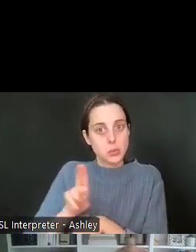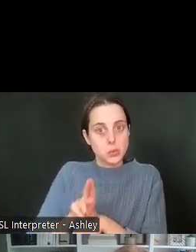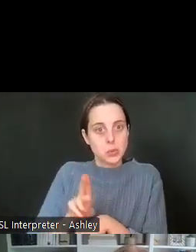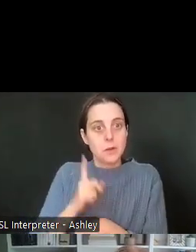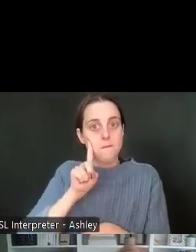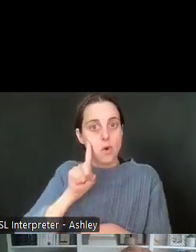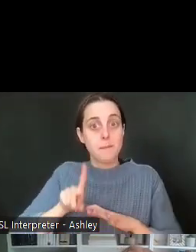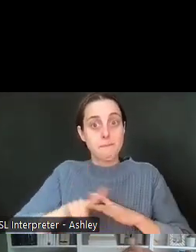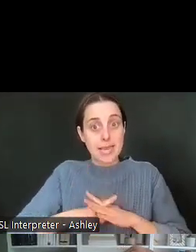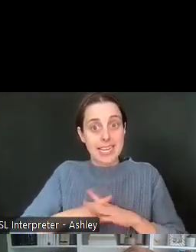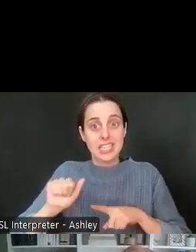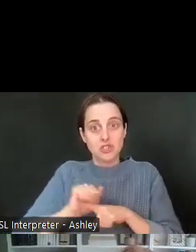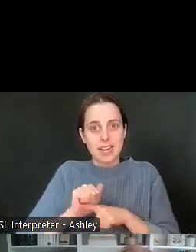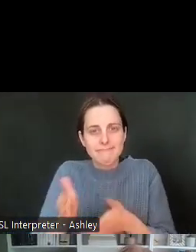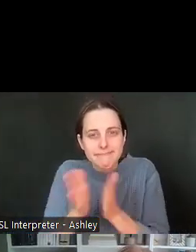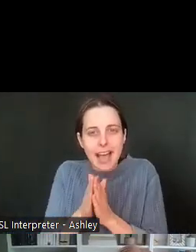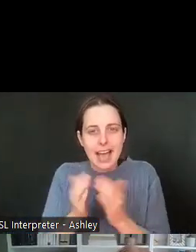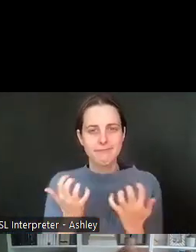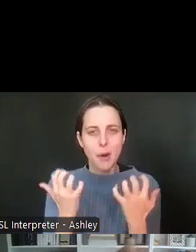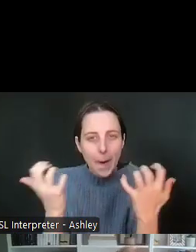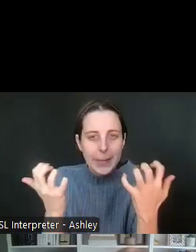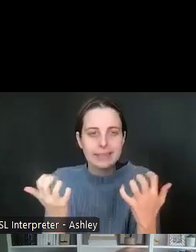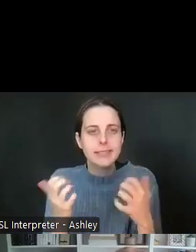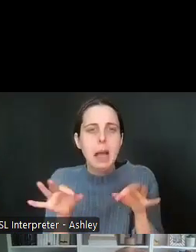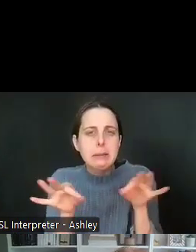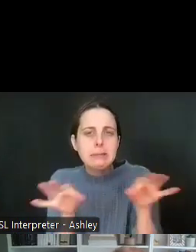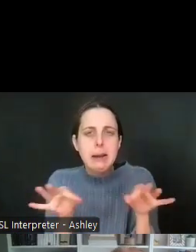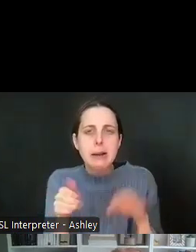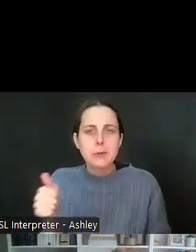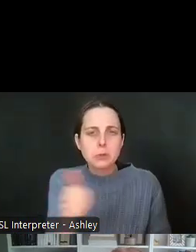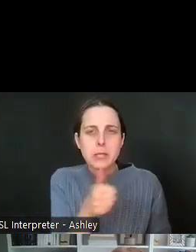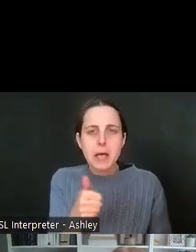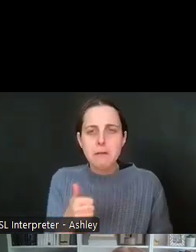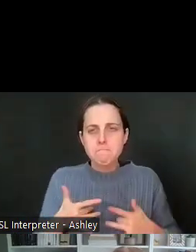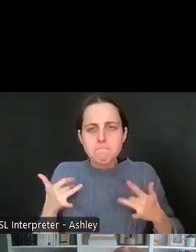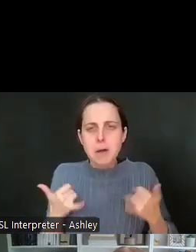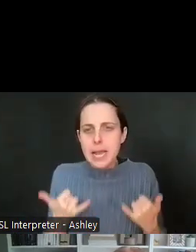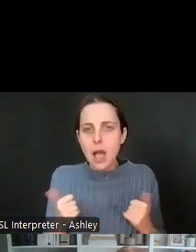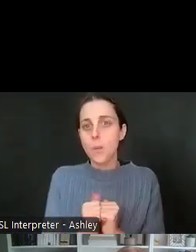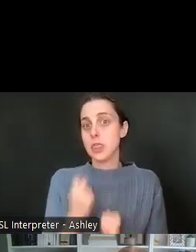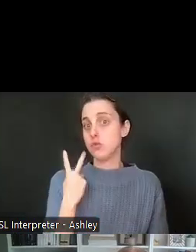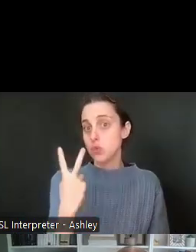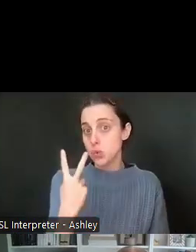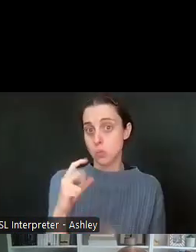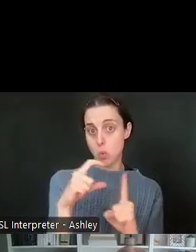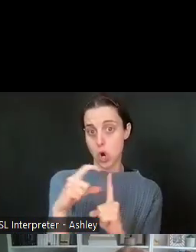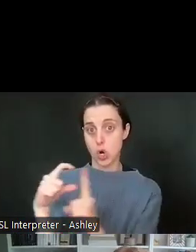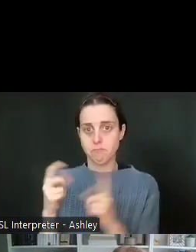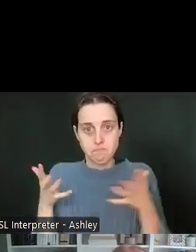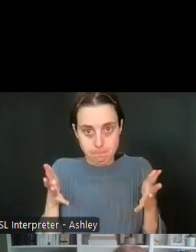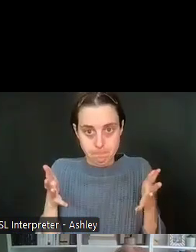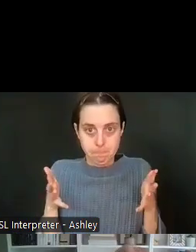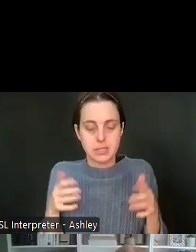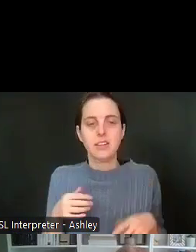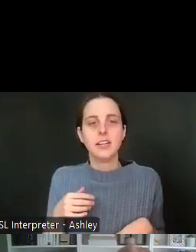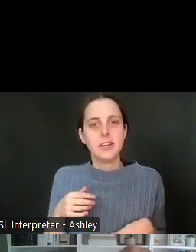into chat, what are two words to describe how you're doing today? And if you're thinking, I have